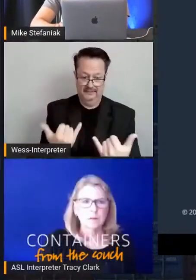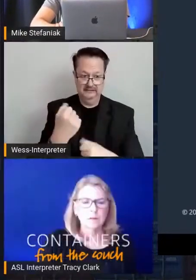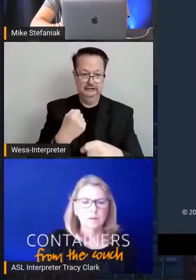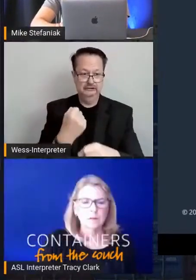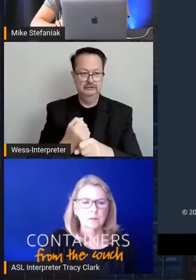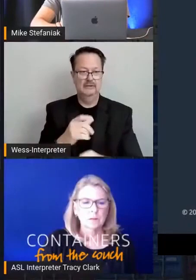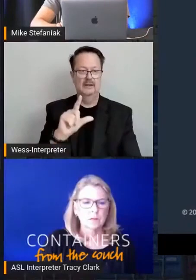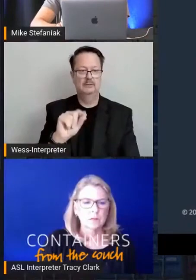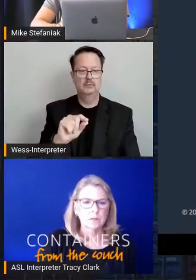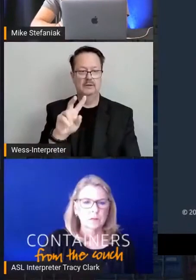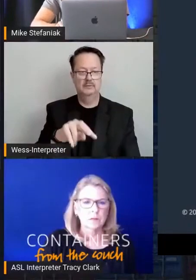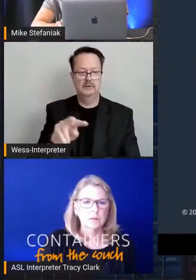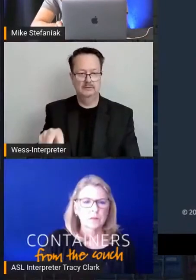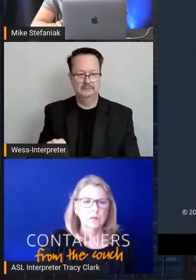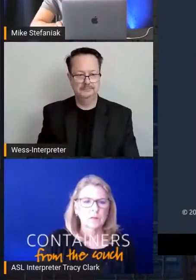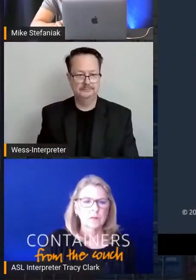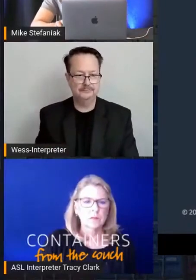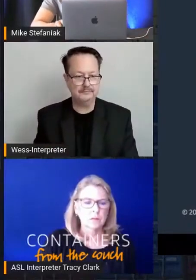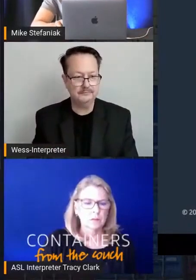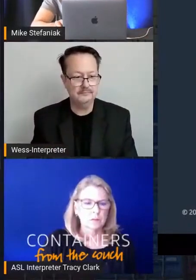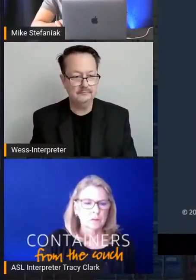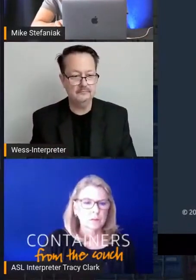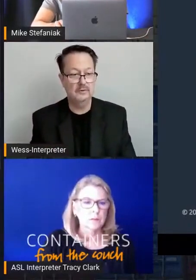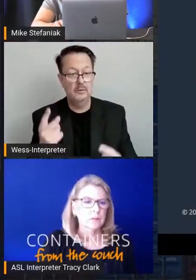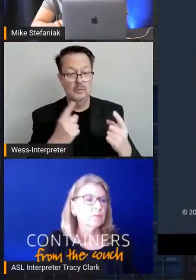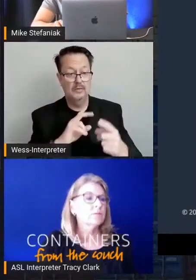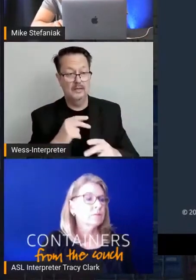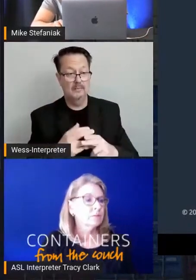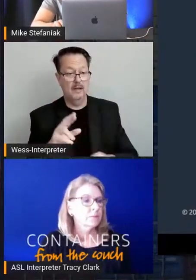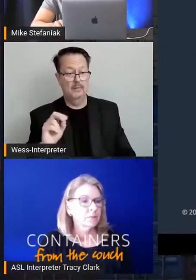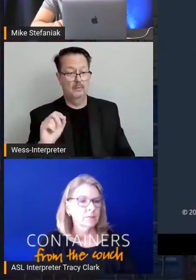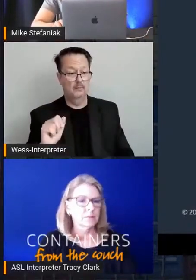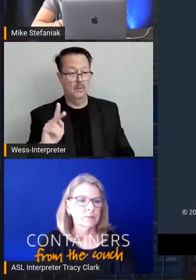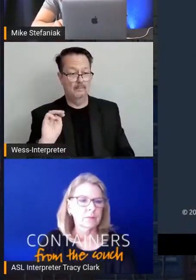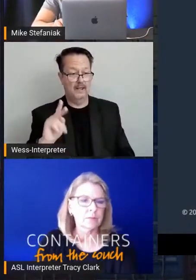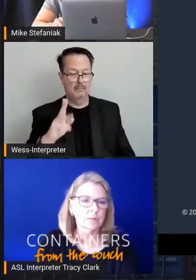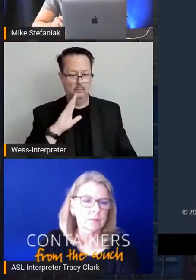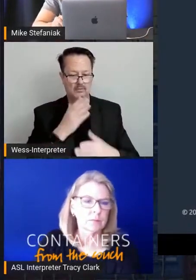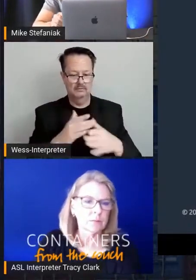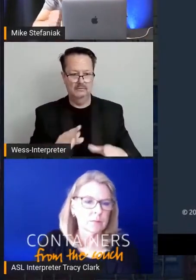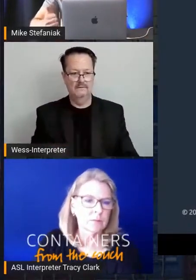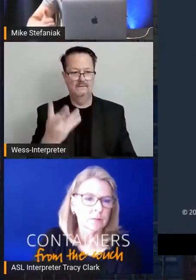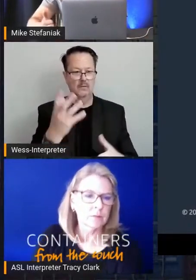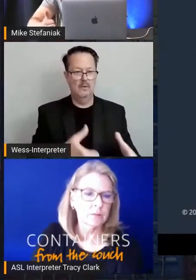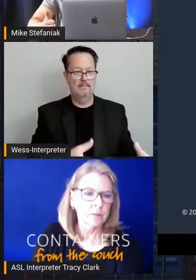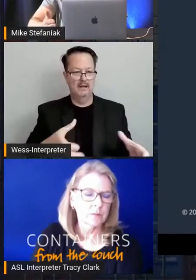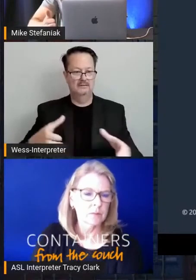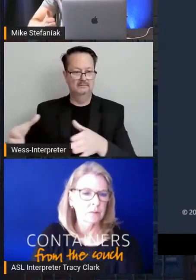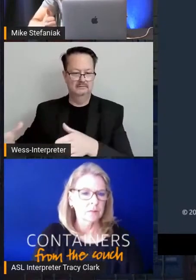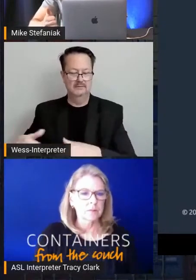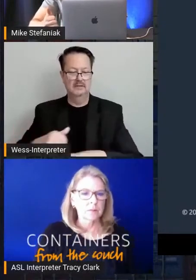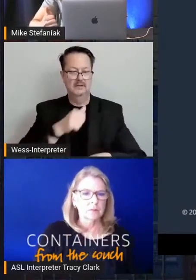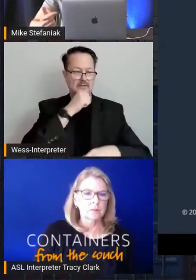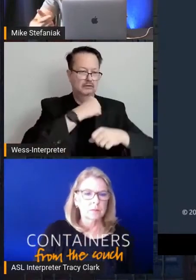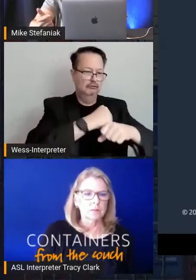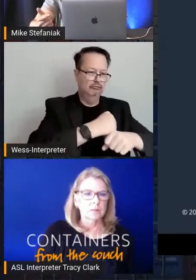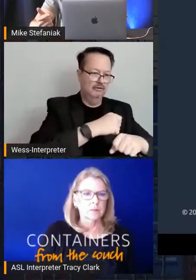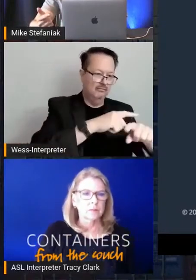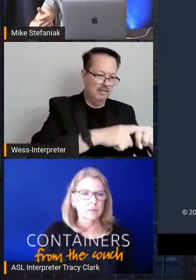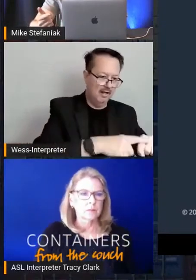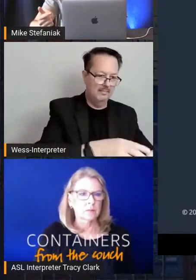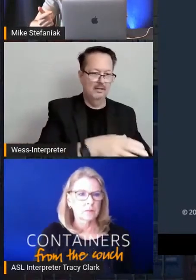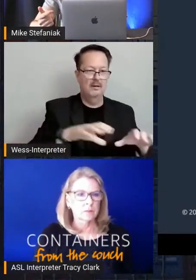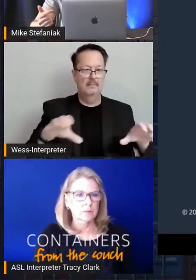2022. When we think about the roadmap, we're going to break it up into 4 buckets: security and reliability, performance